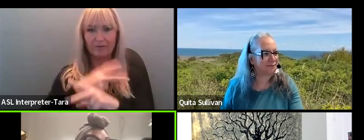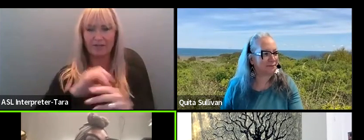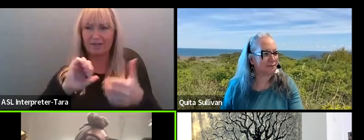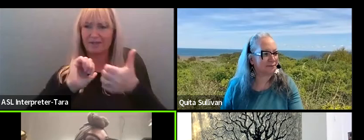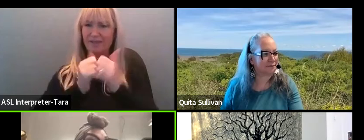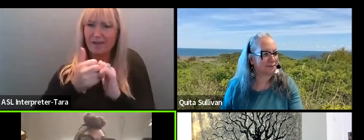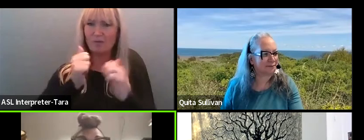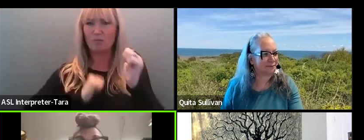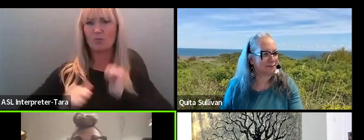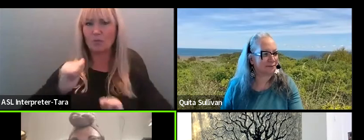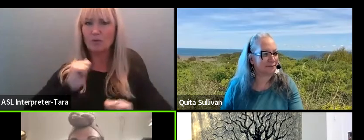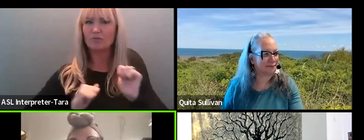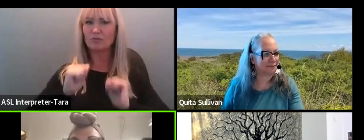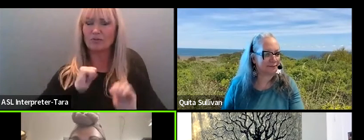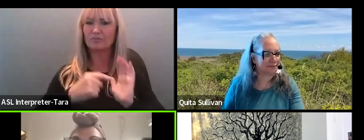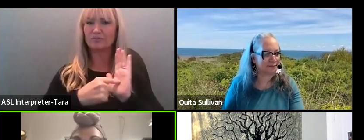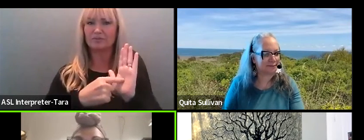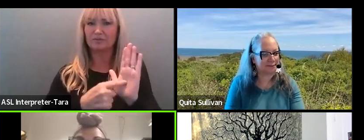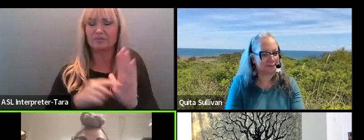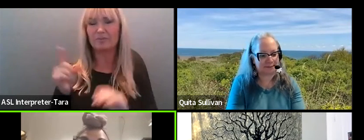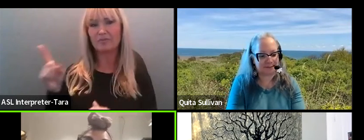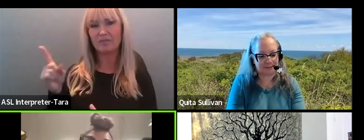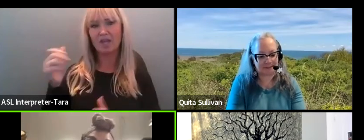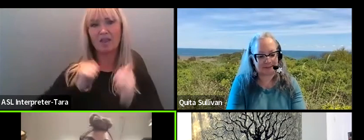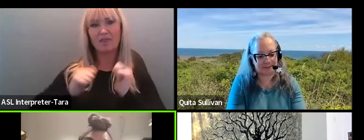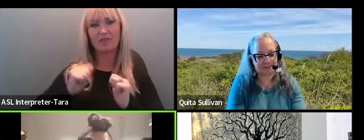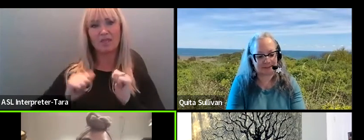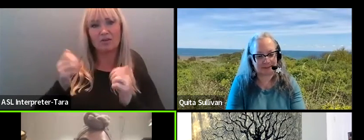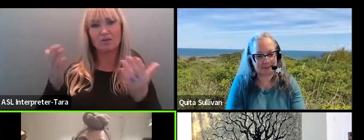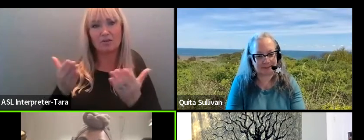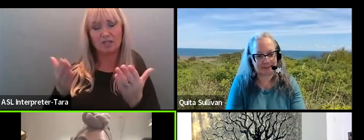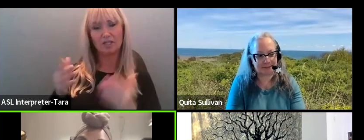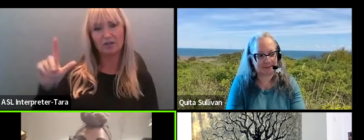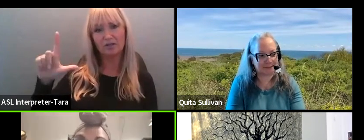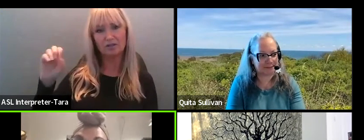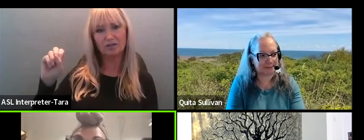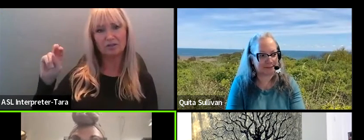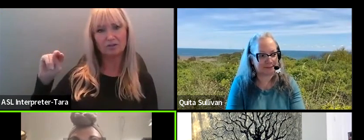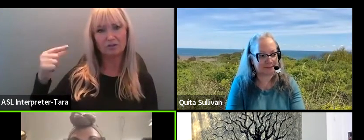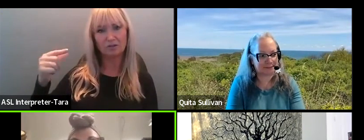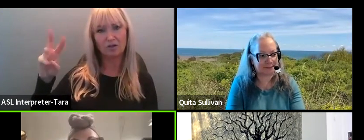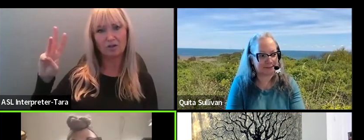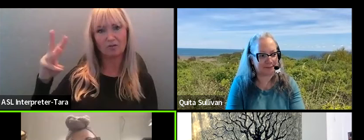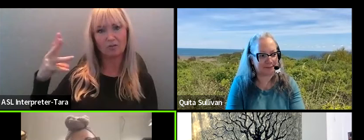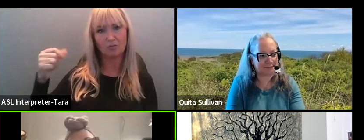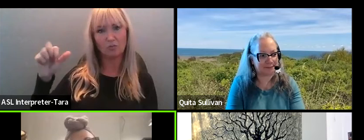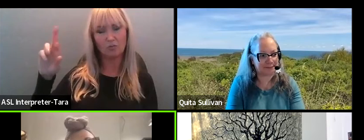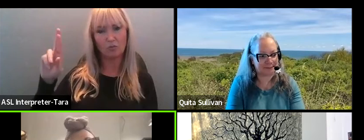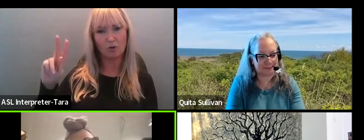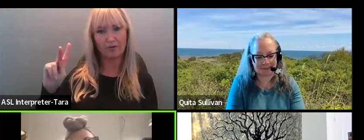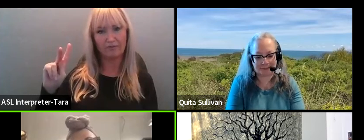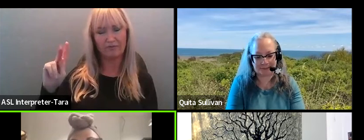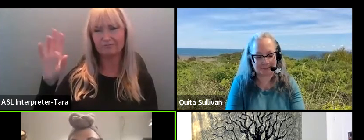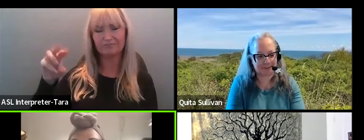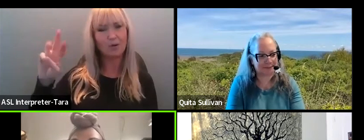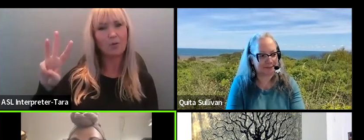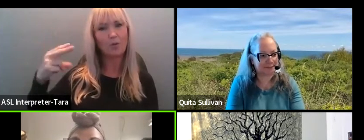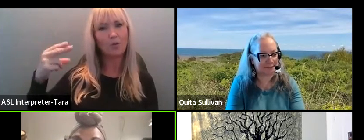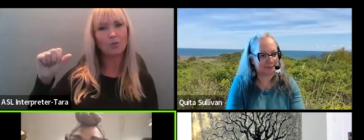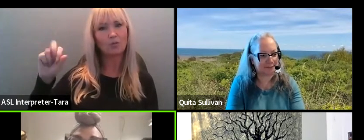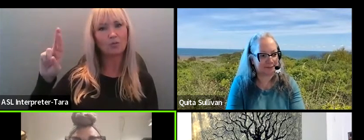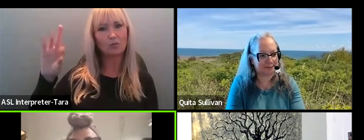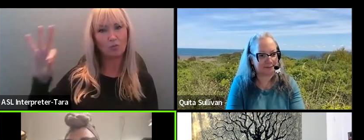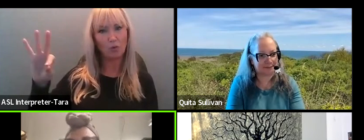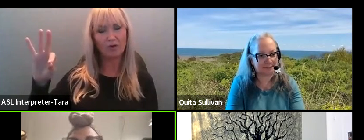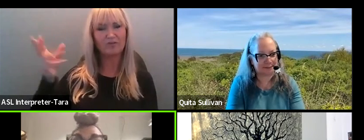performance. And Long Wharf Theater had been in New Haven, Connecticut, had been an awesome